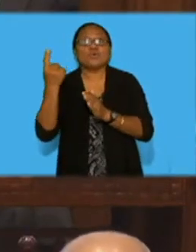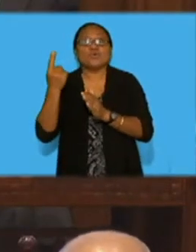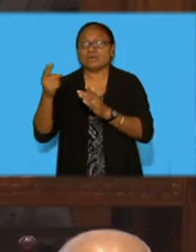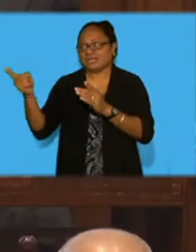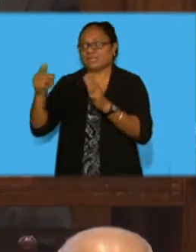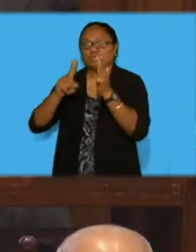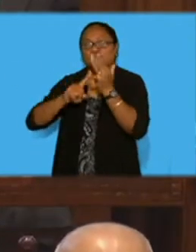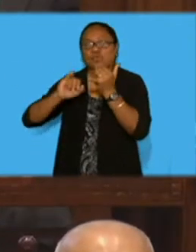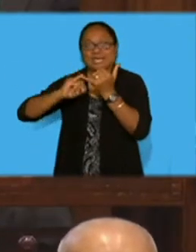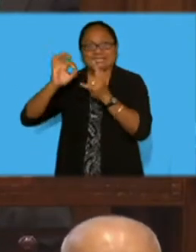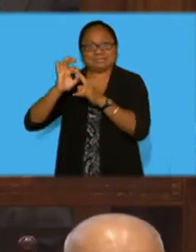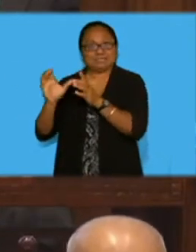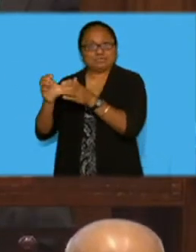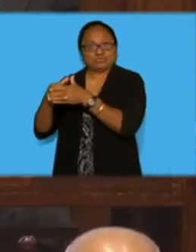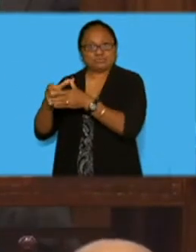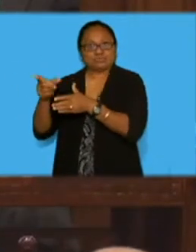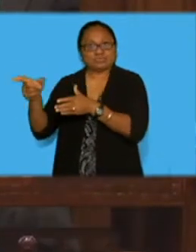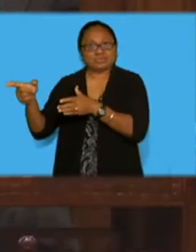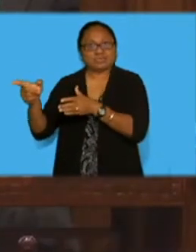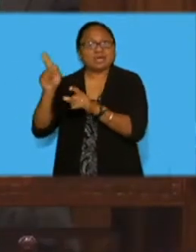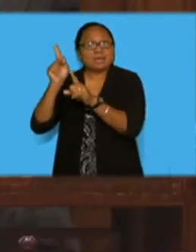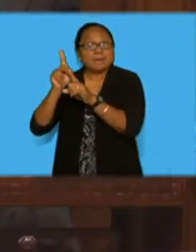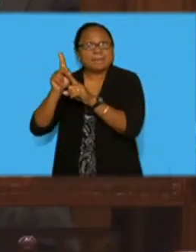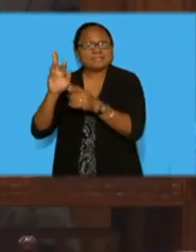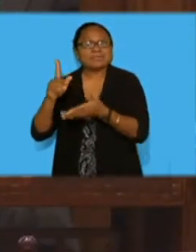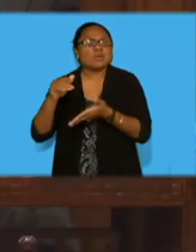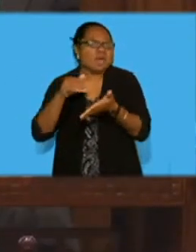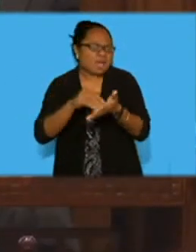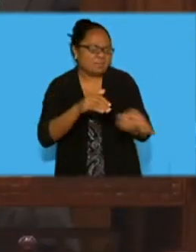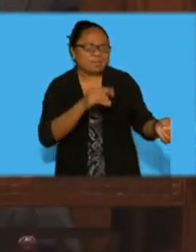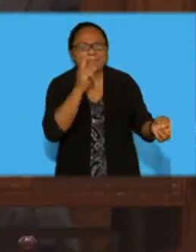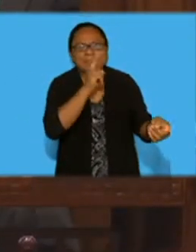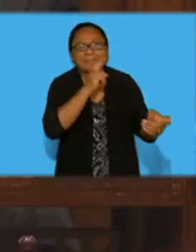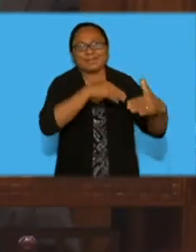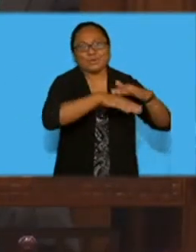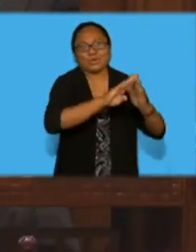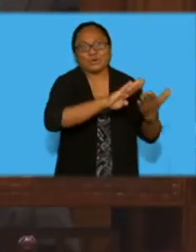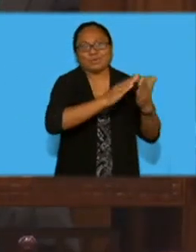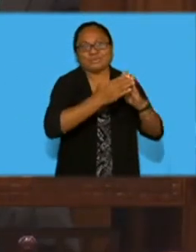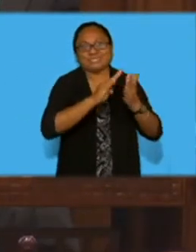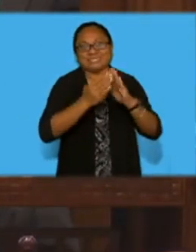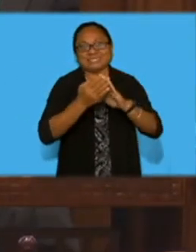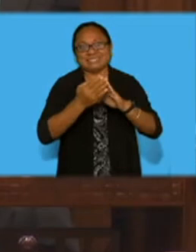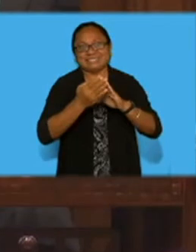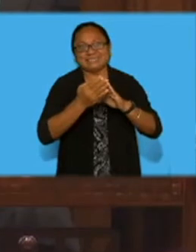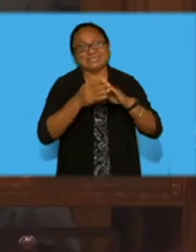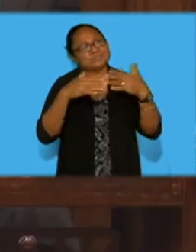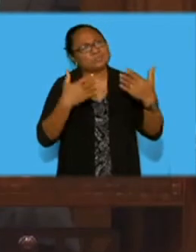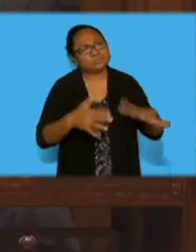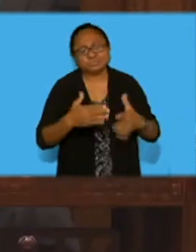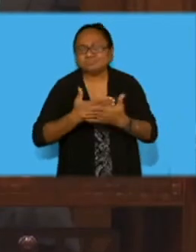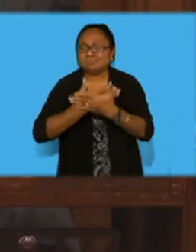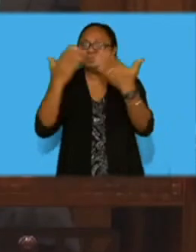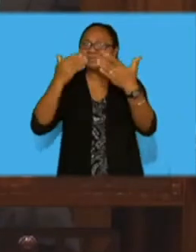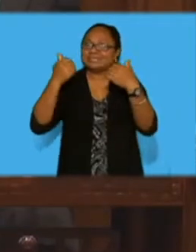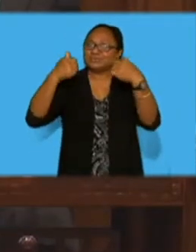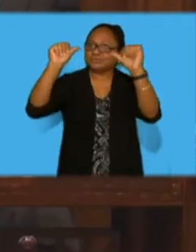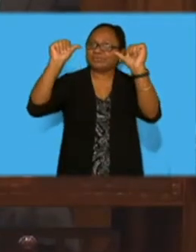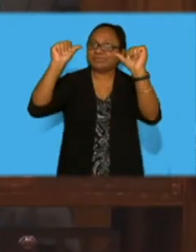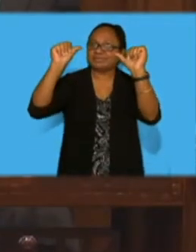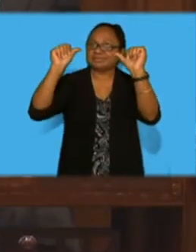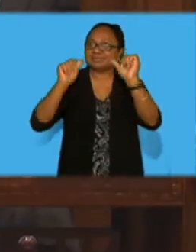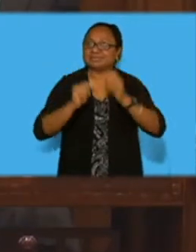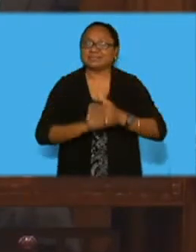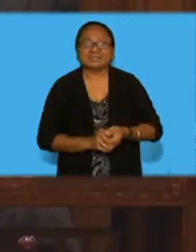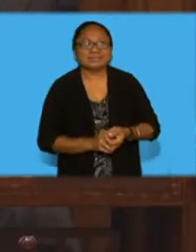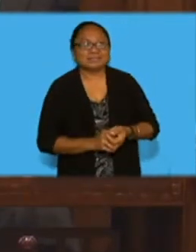researchers was to assist a social cause, Madam Speaker. So, Madam Speaker, it's a remarkable achievement that normally technology